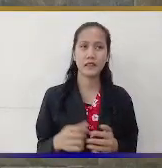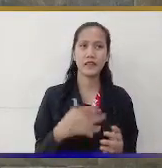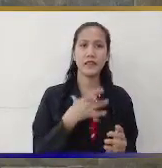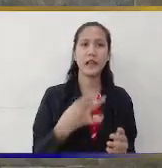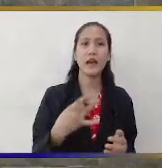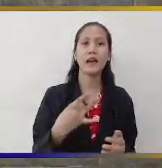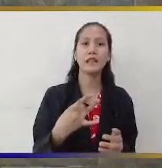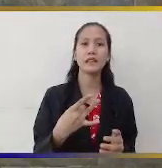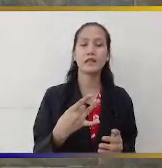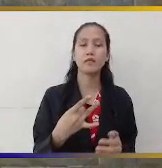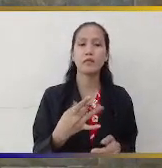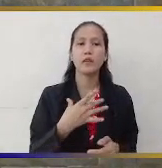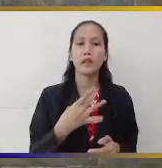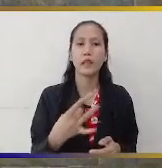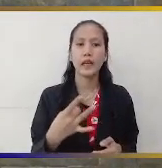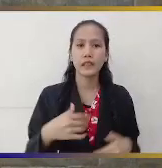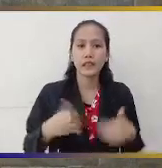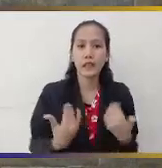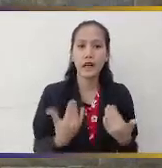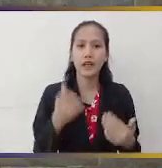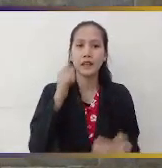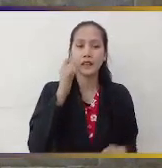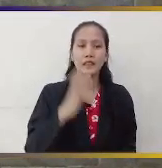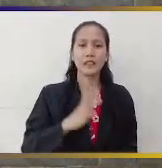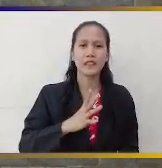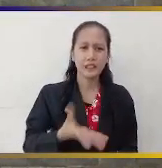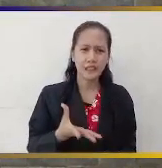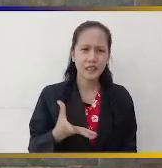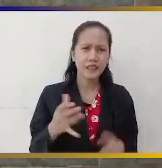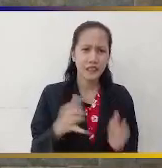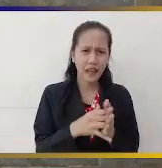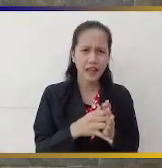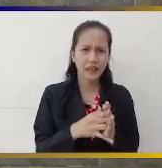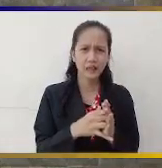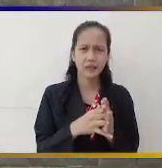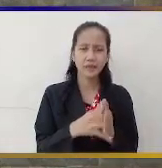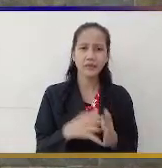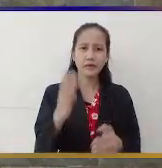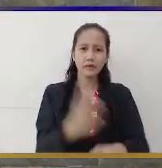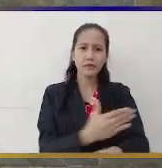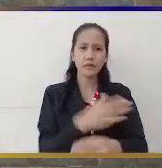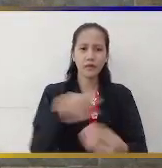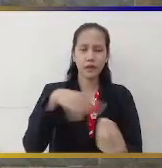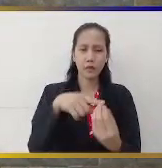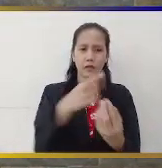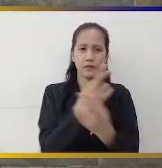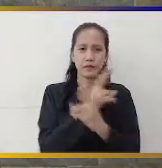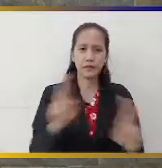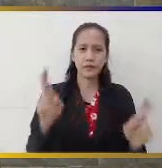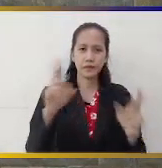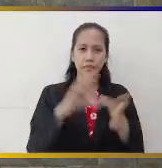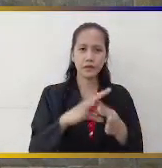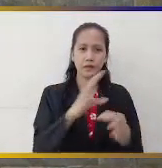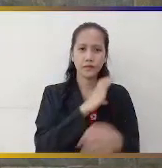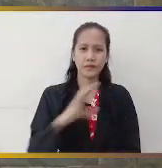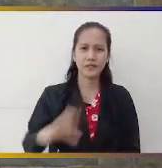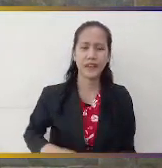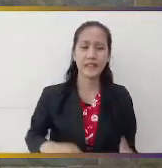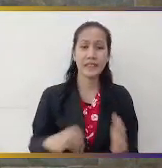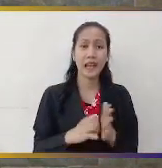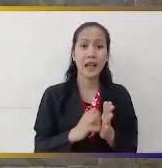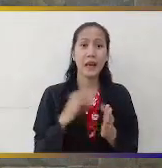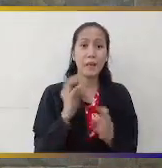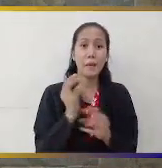the redemption of God. You can get excited about your salvation and start living it. You don't have